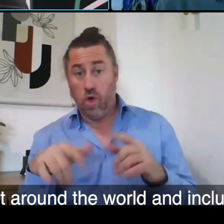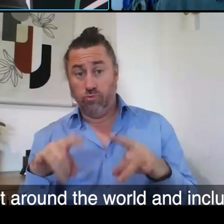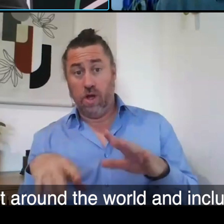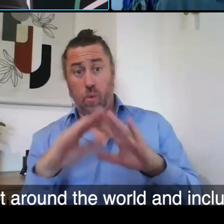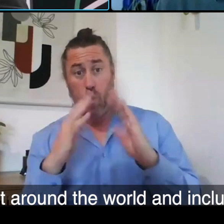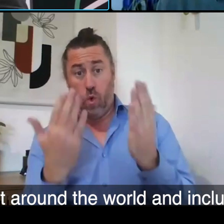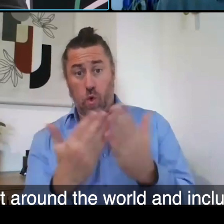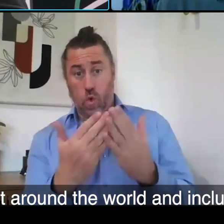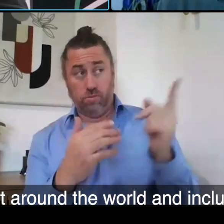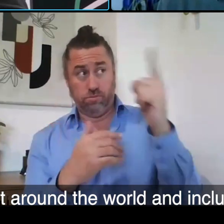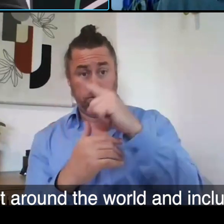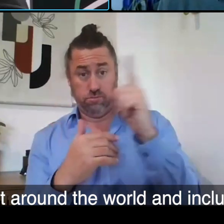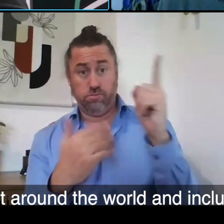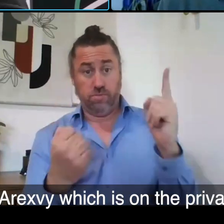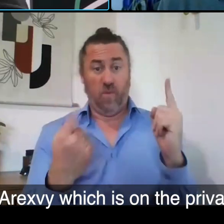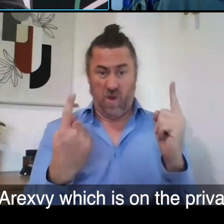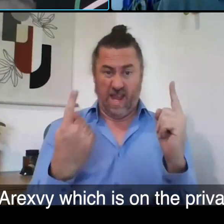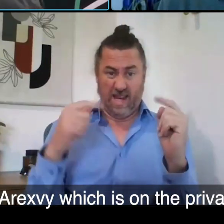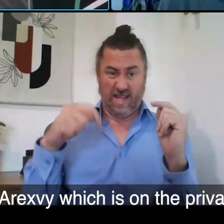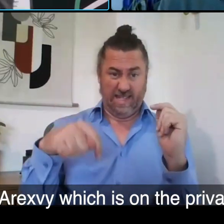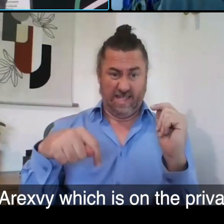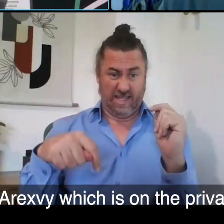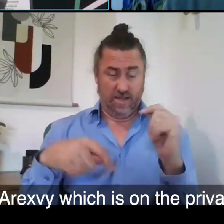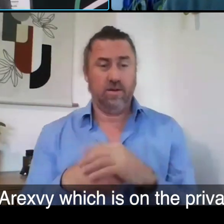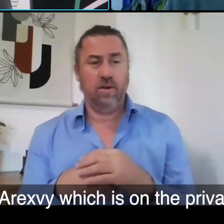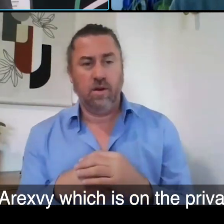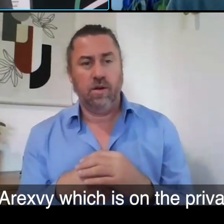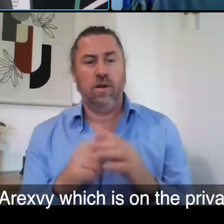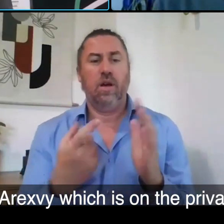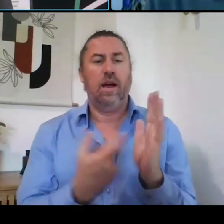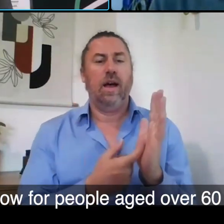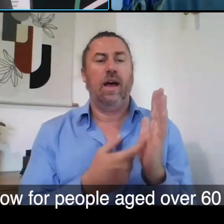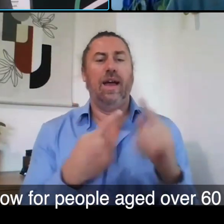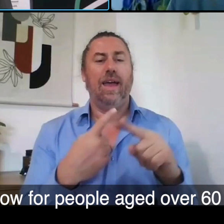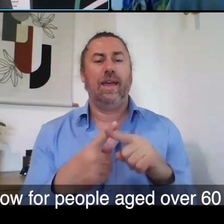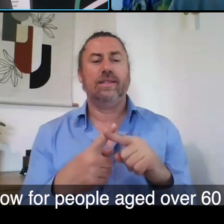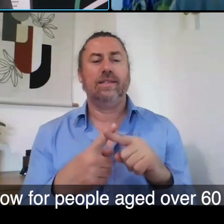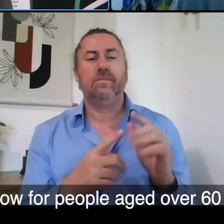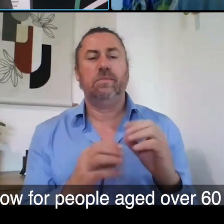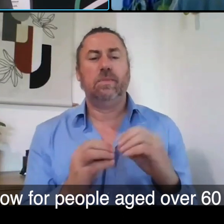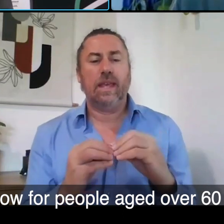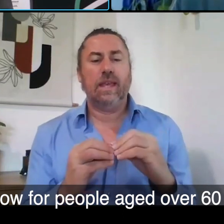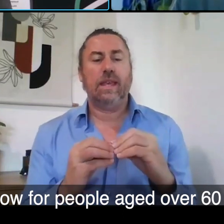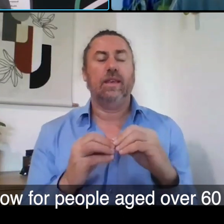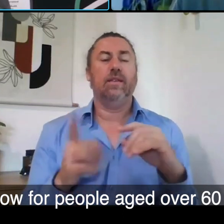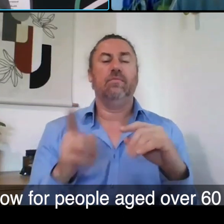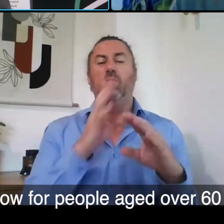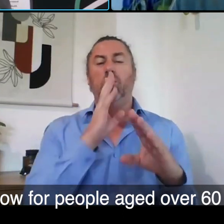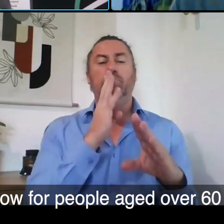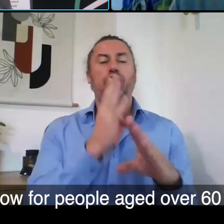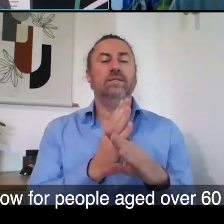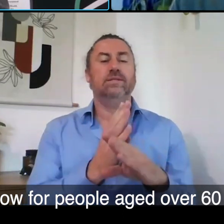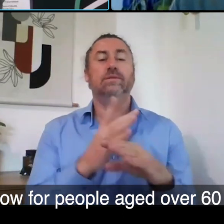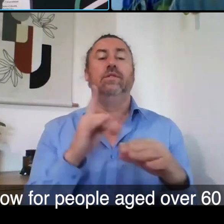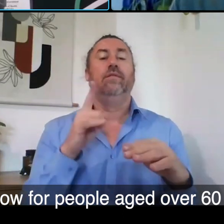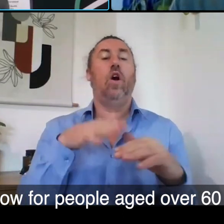including one here. So we have RSV, which is on the private market at the moment now for people aged over